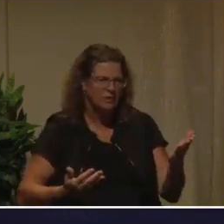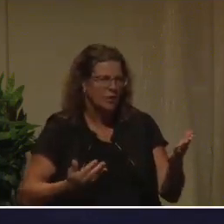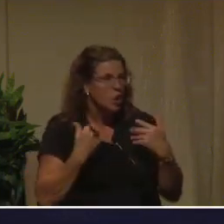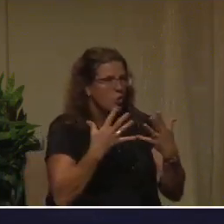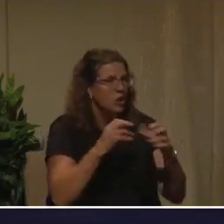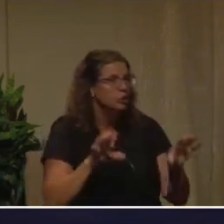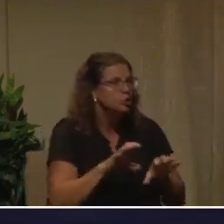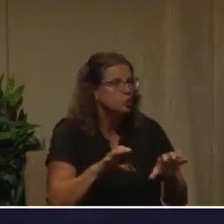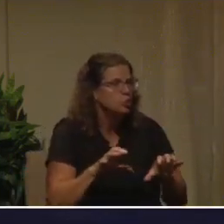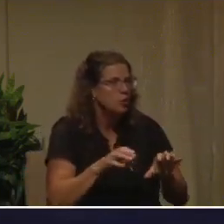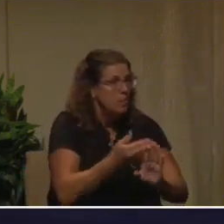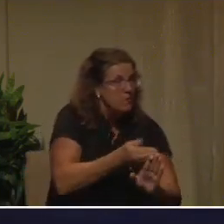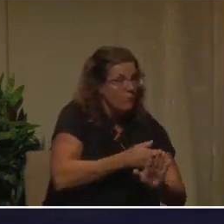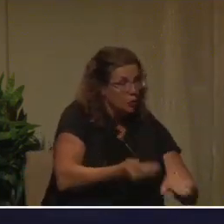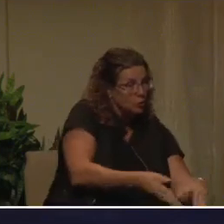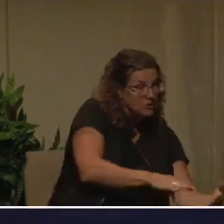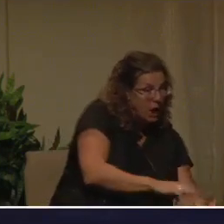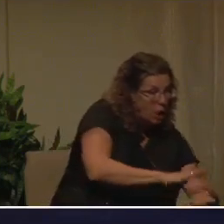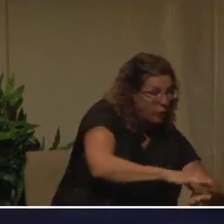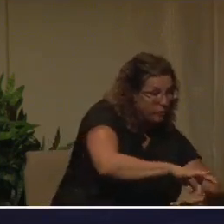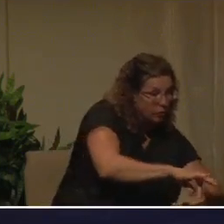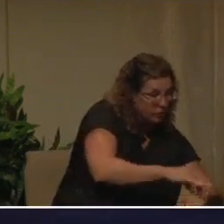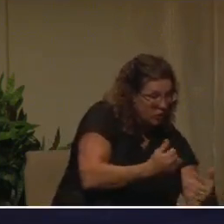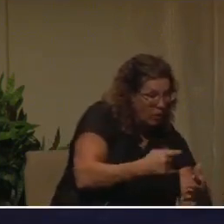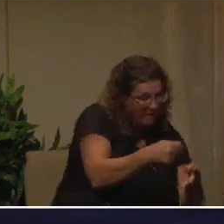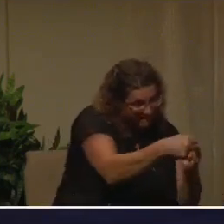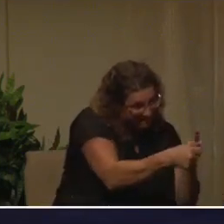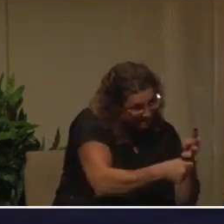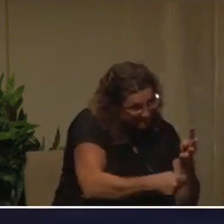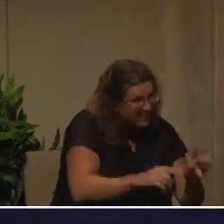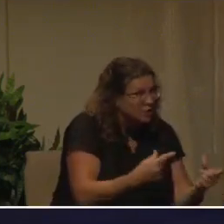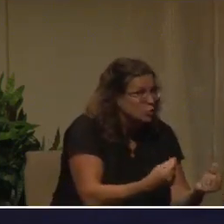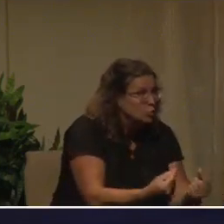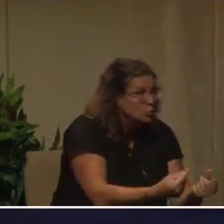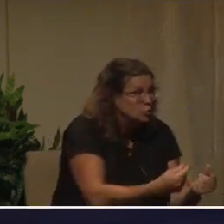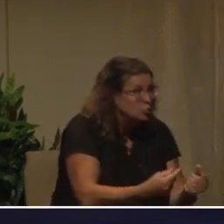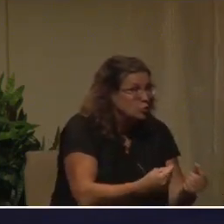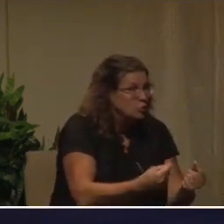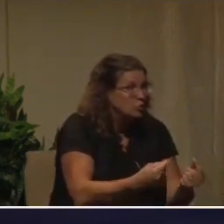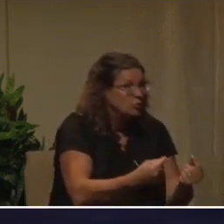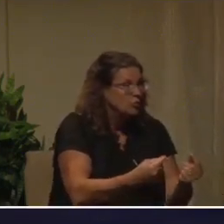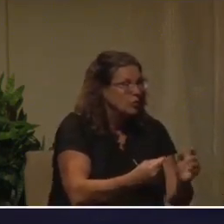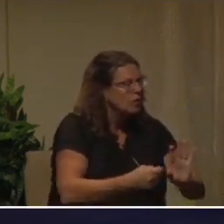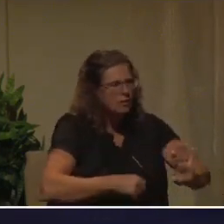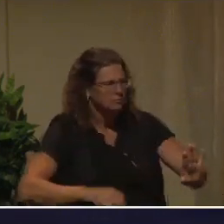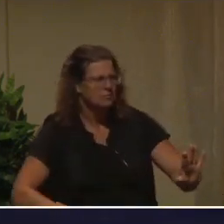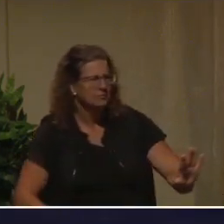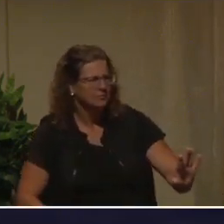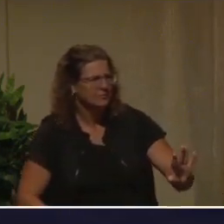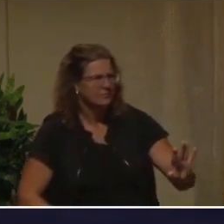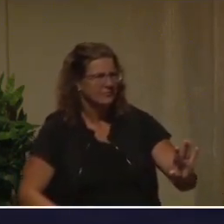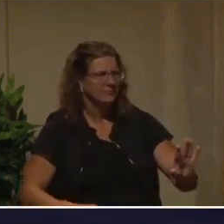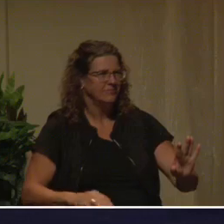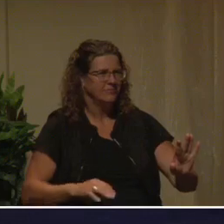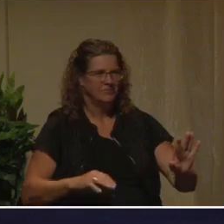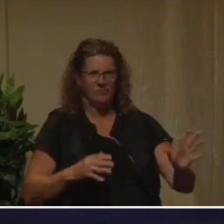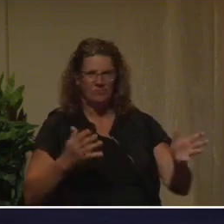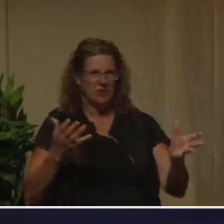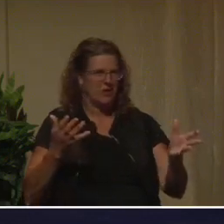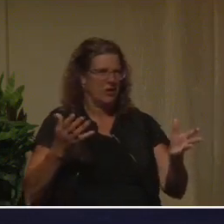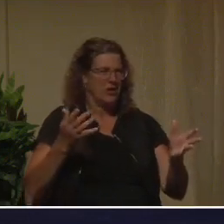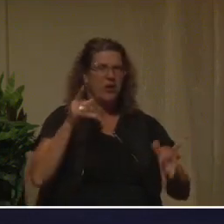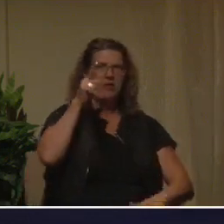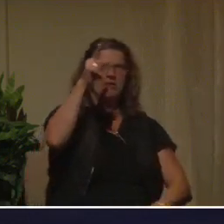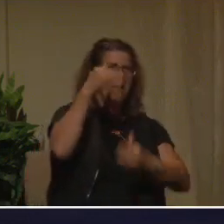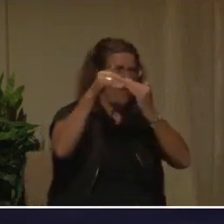got it completely wrong. Do you have any idea? If you don't do anything on your bucket list, you won't miss a